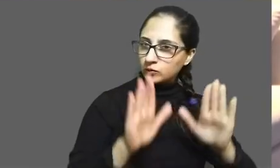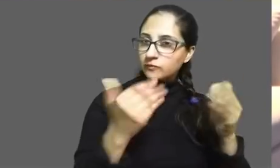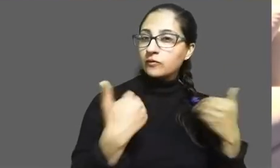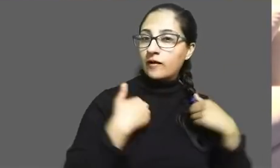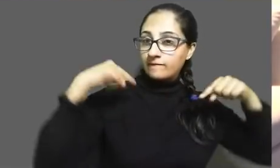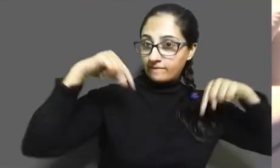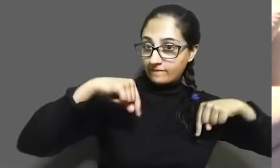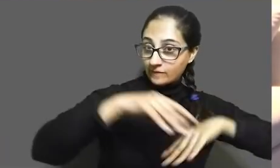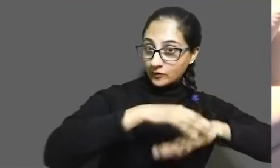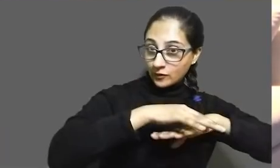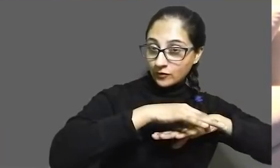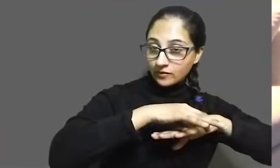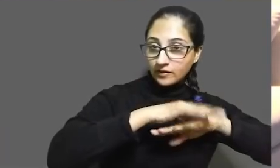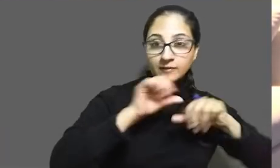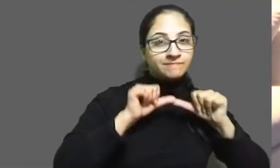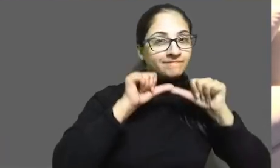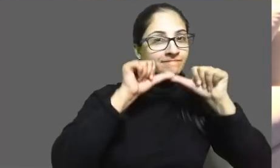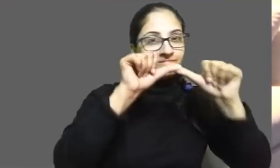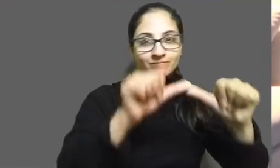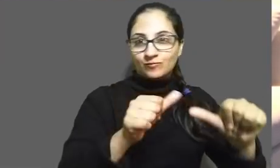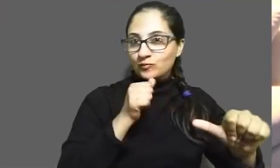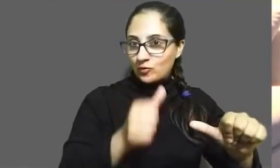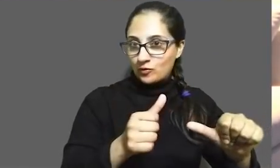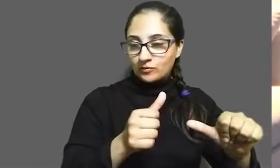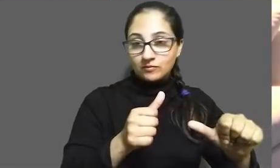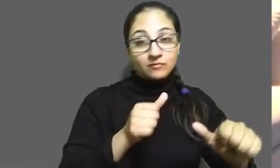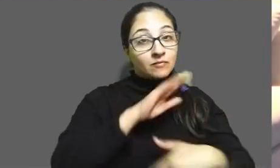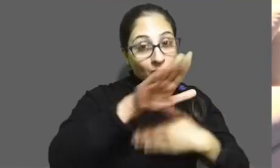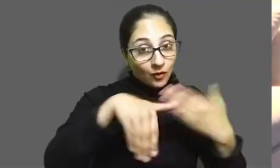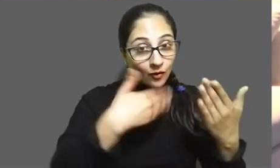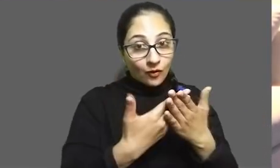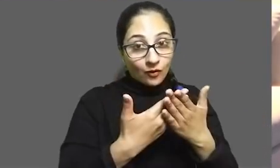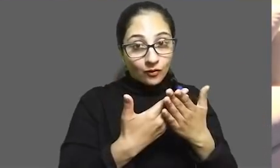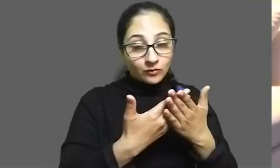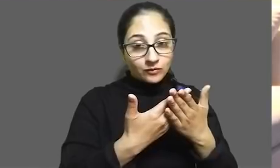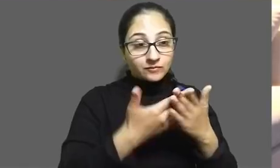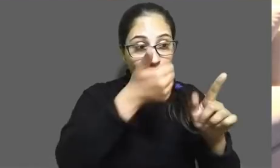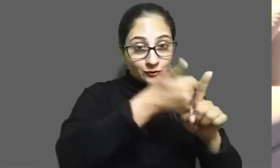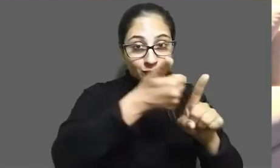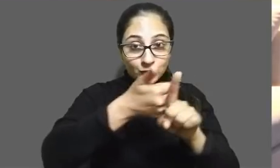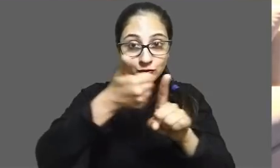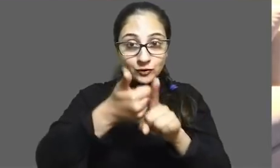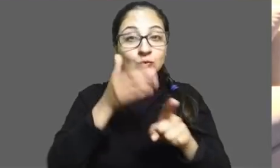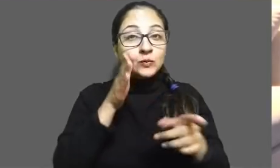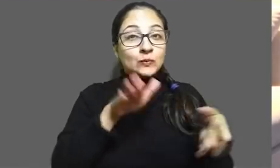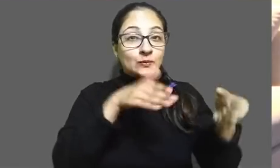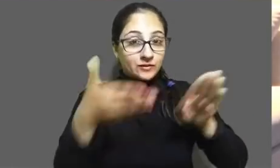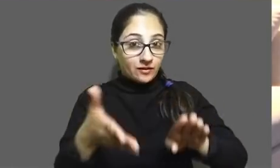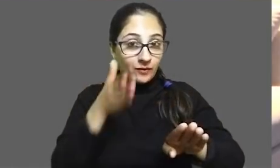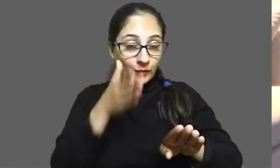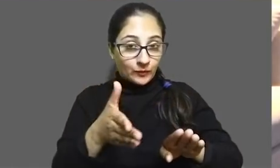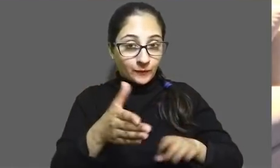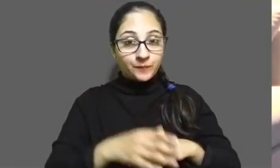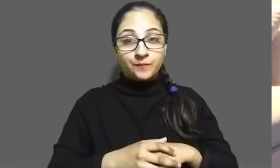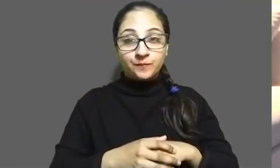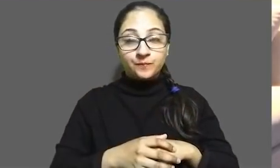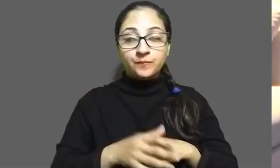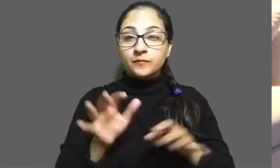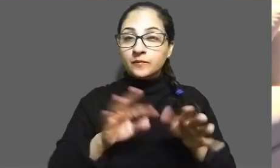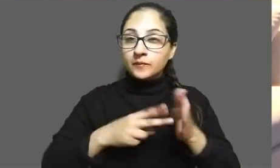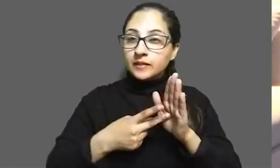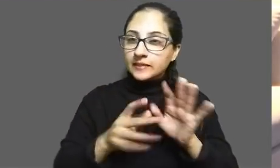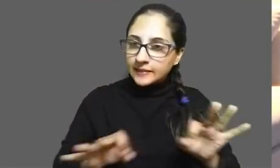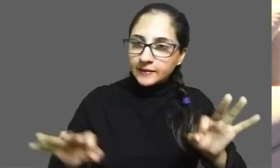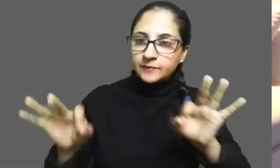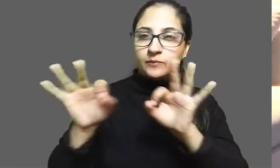And hence, there will come a day when all of this will end. and therefore there is the need for a permanent bond,